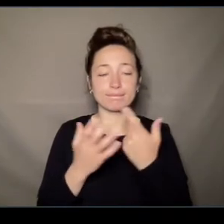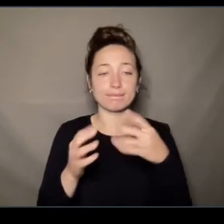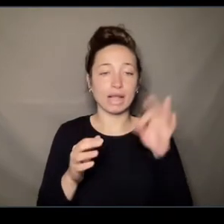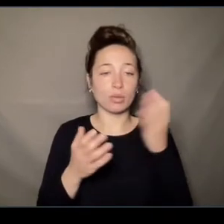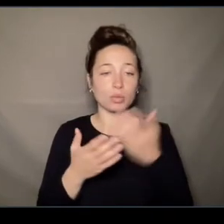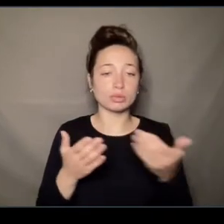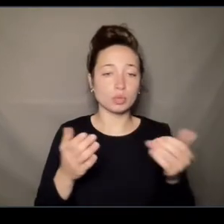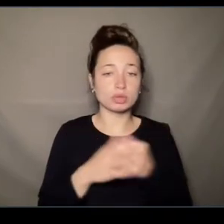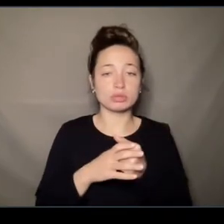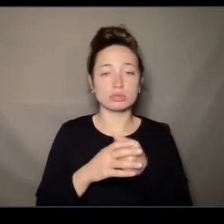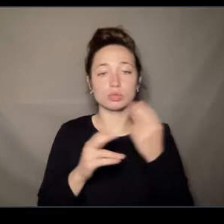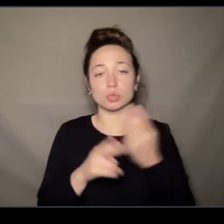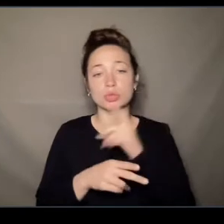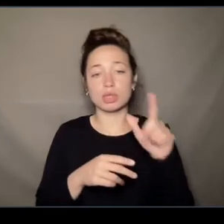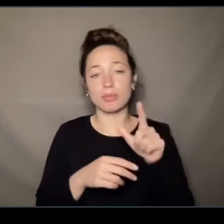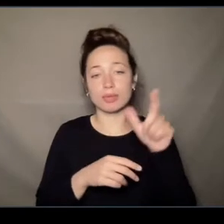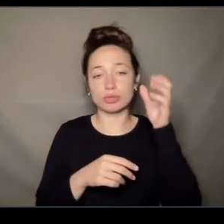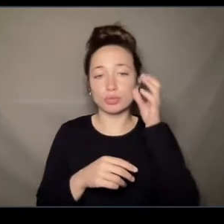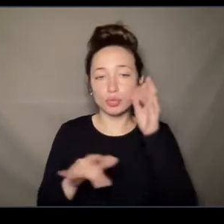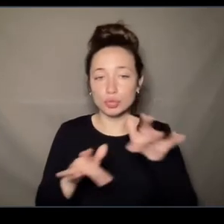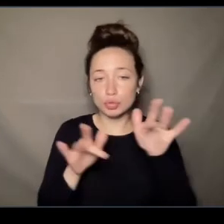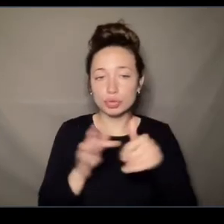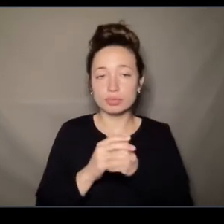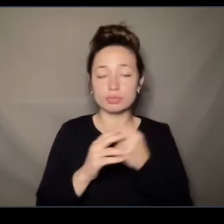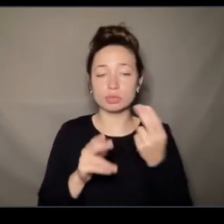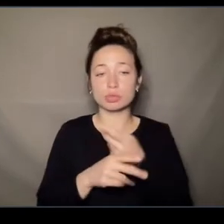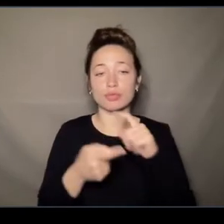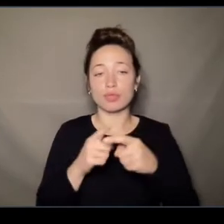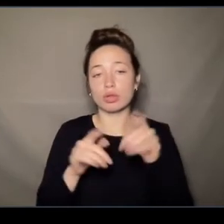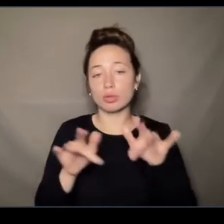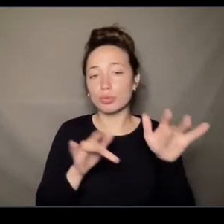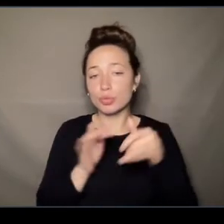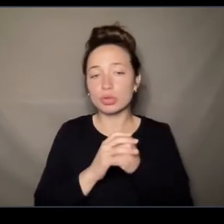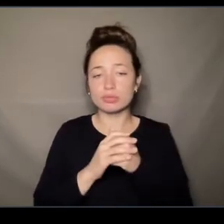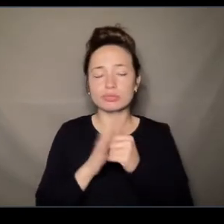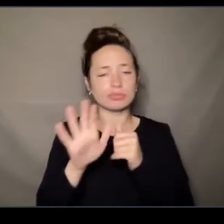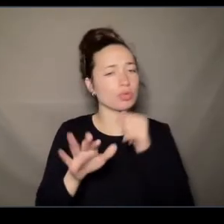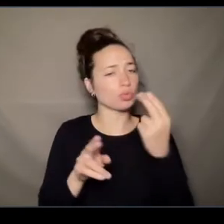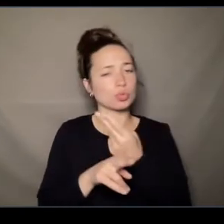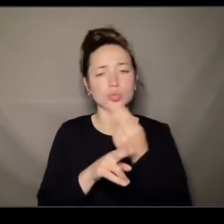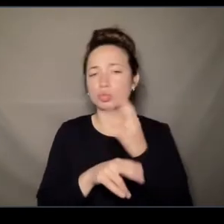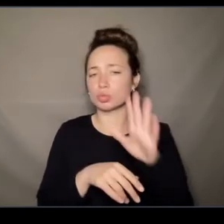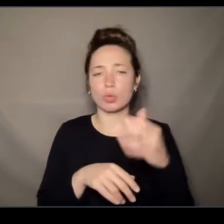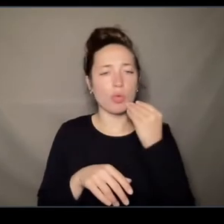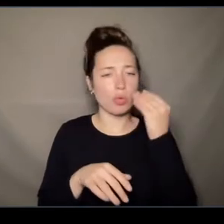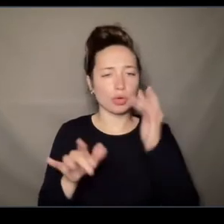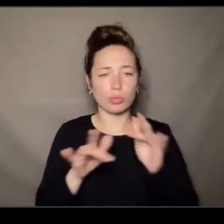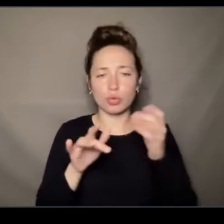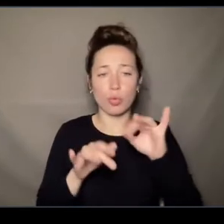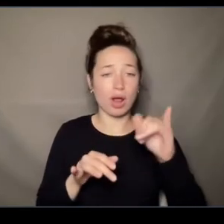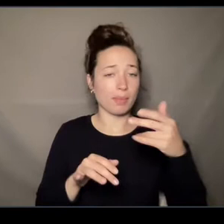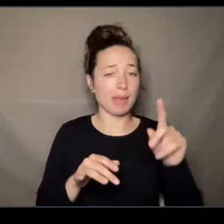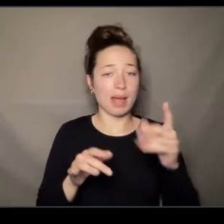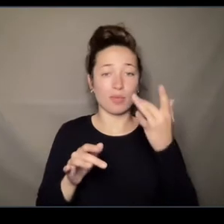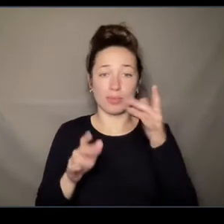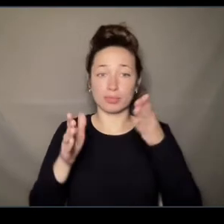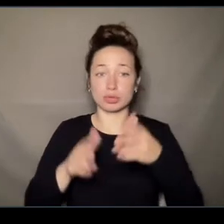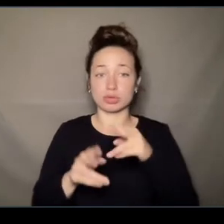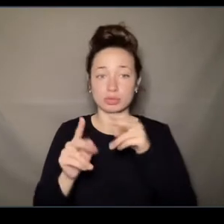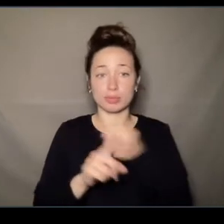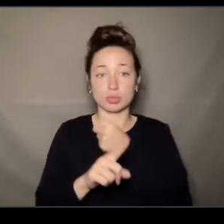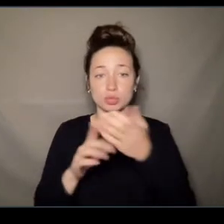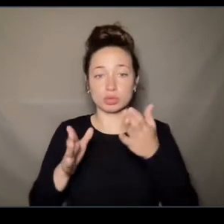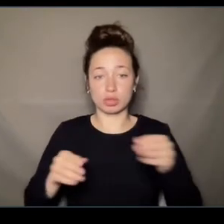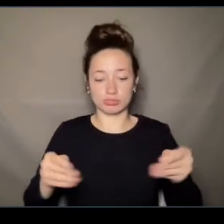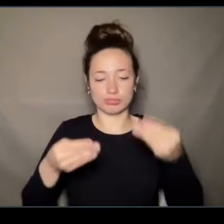find resources, use the library computer. Use a friend's computer. Don't use your home computer or iPad where the